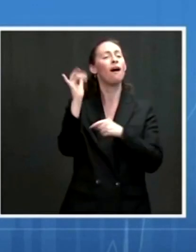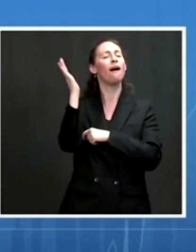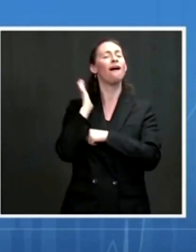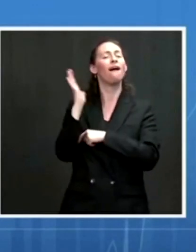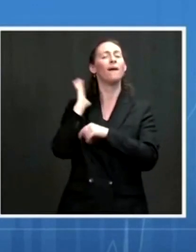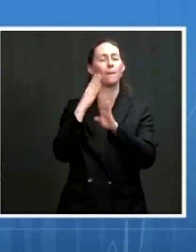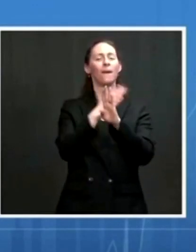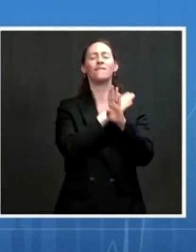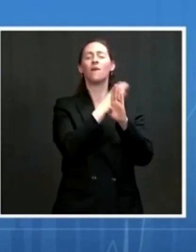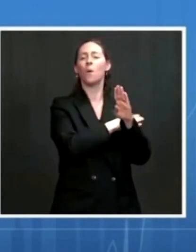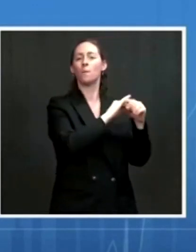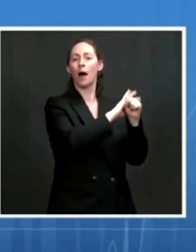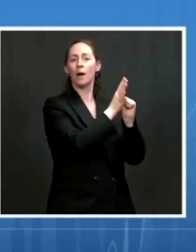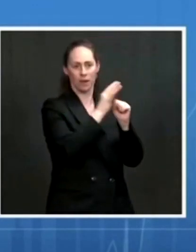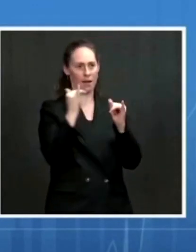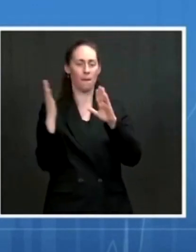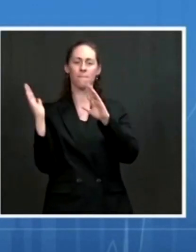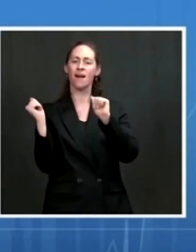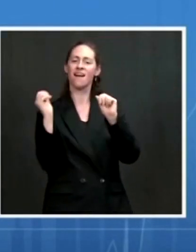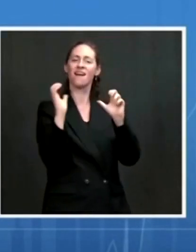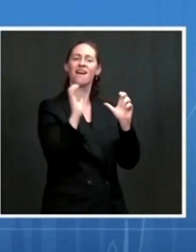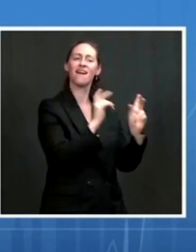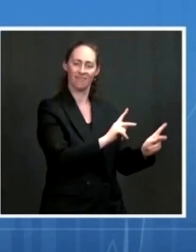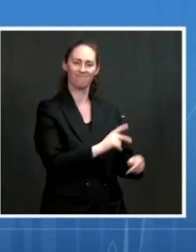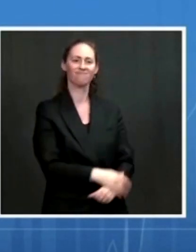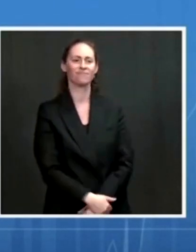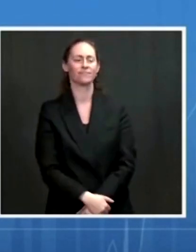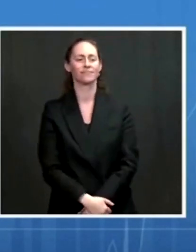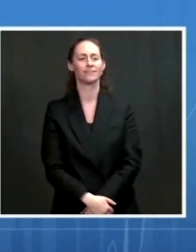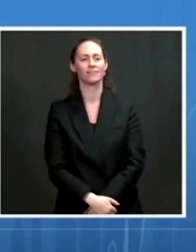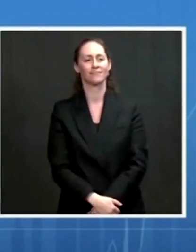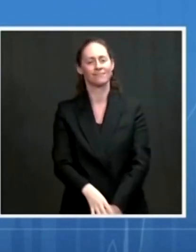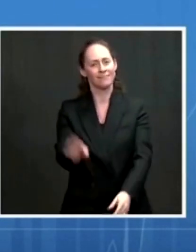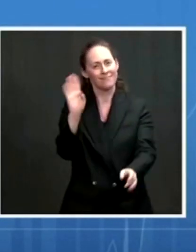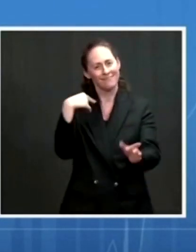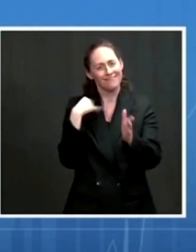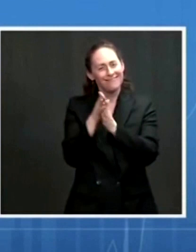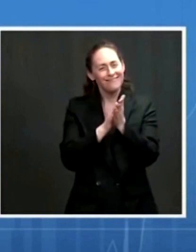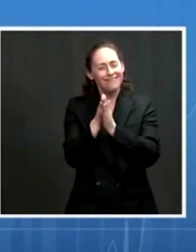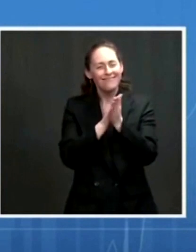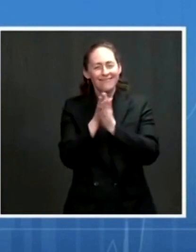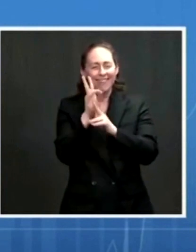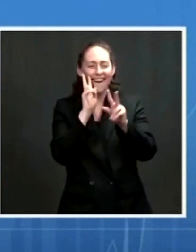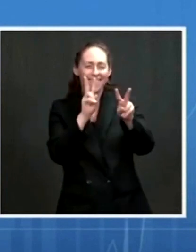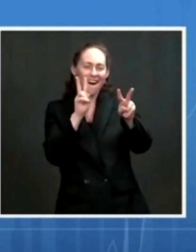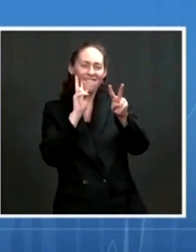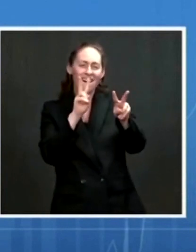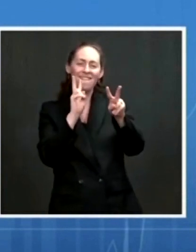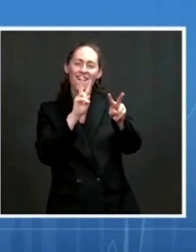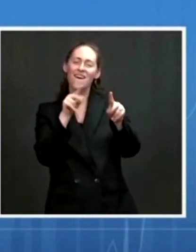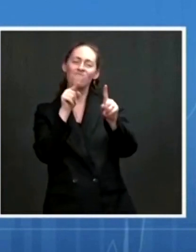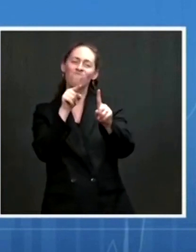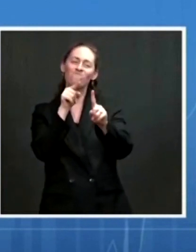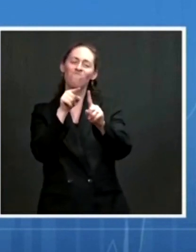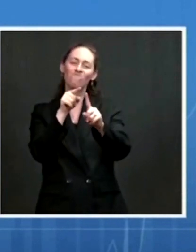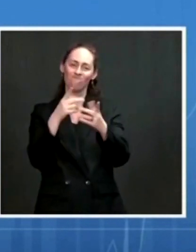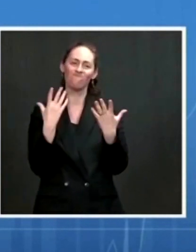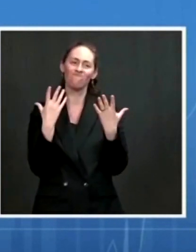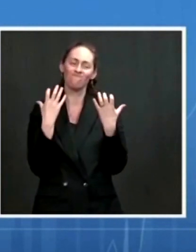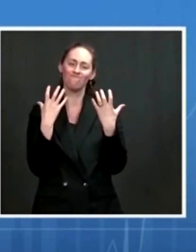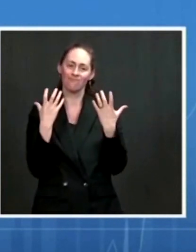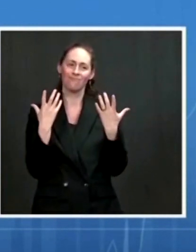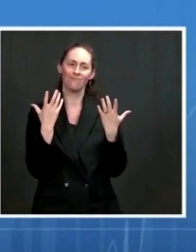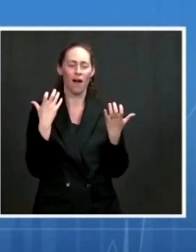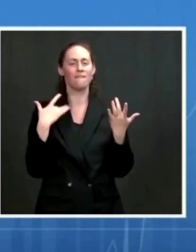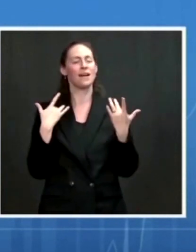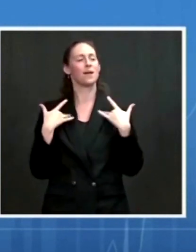We have all longed for this moment. A major milestone in the fight against the coronavirus that will usher in a